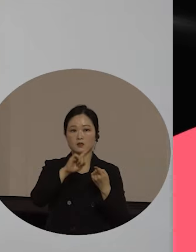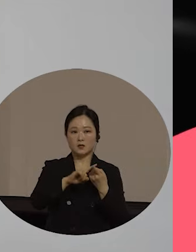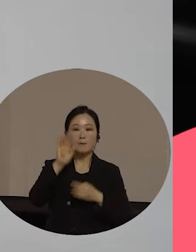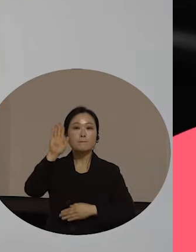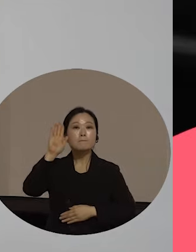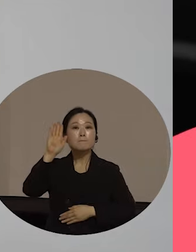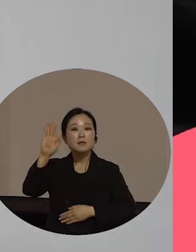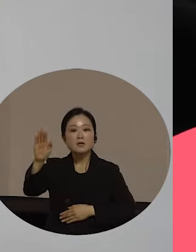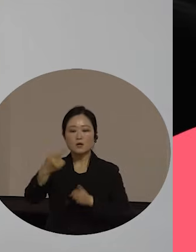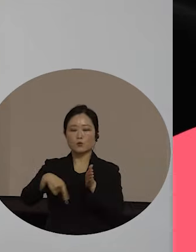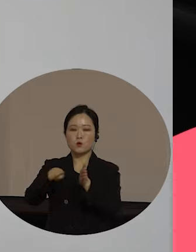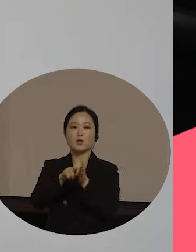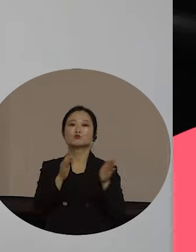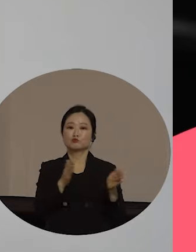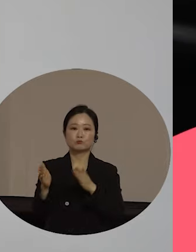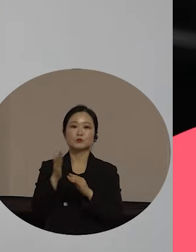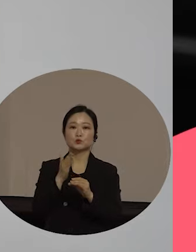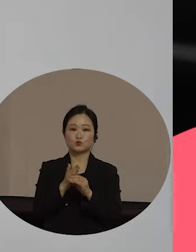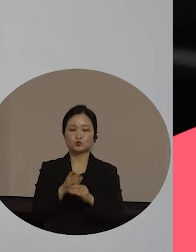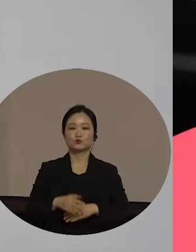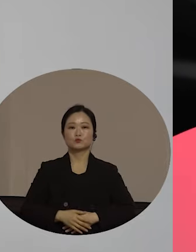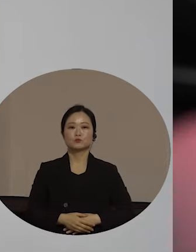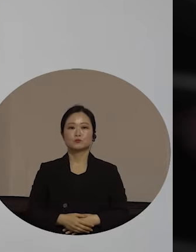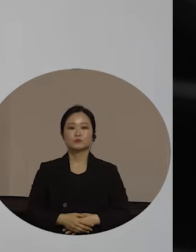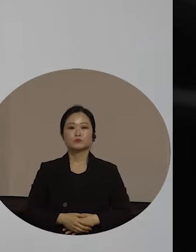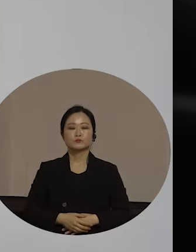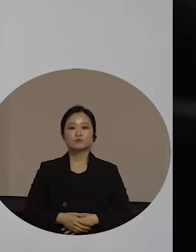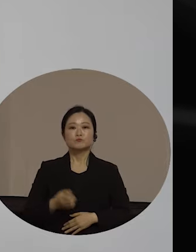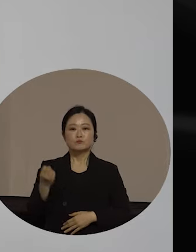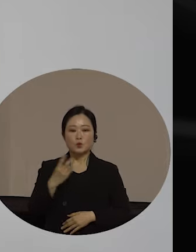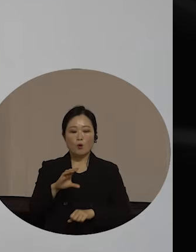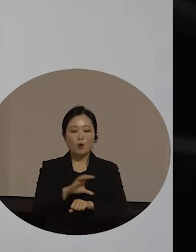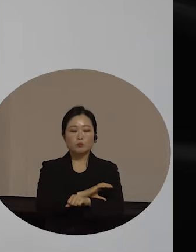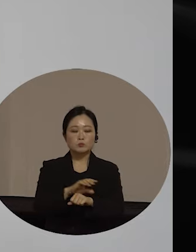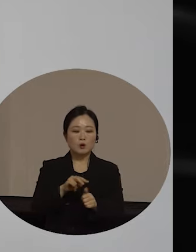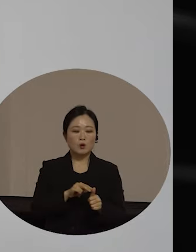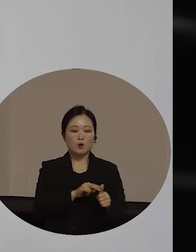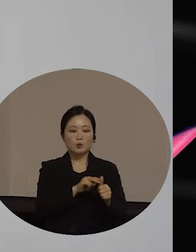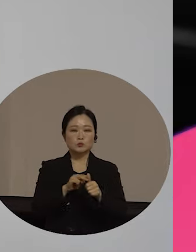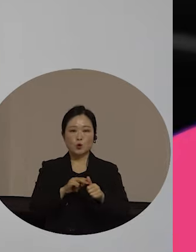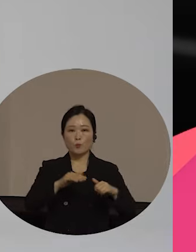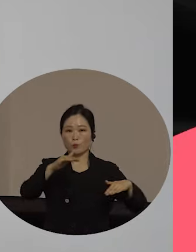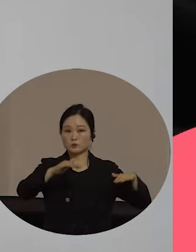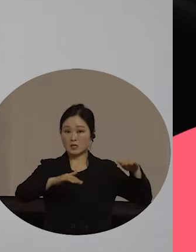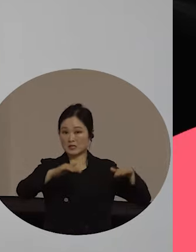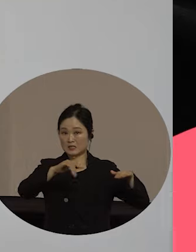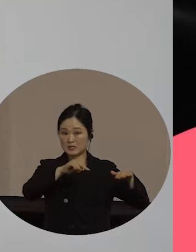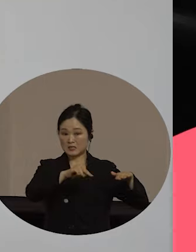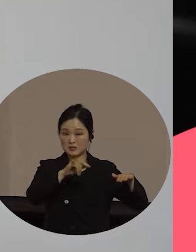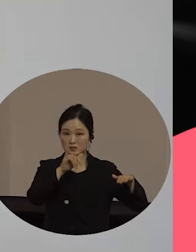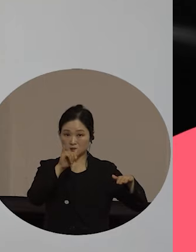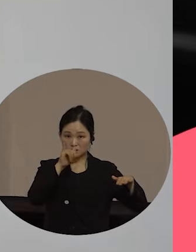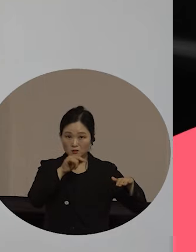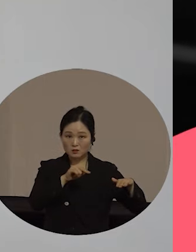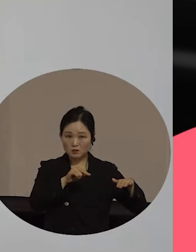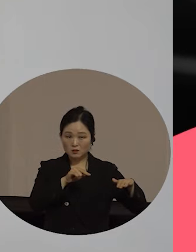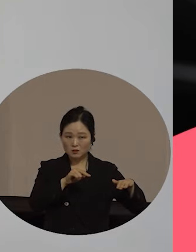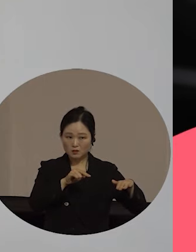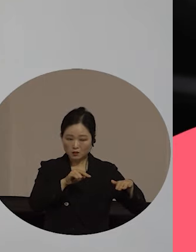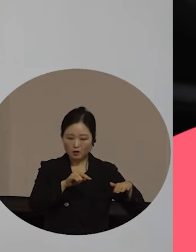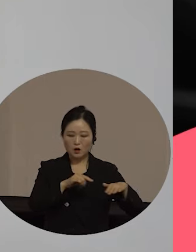address the digital divide in culture and arts education in the US. For example, the Smithsonian Learning Lab,